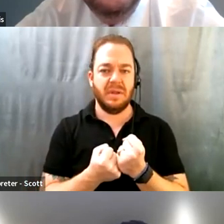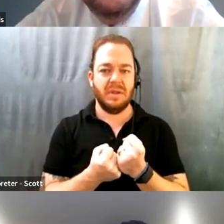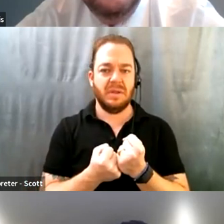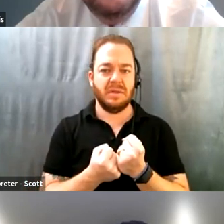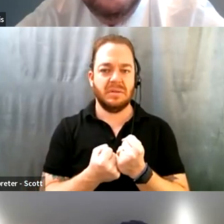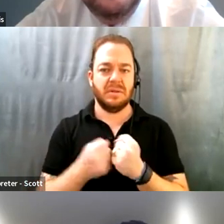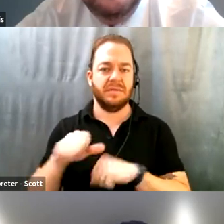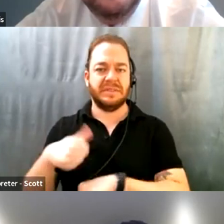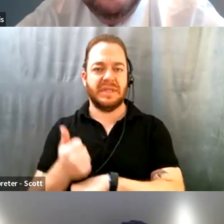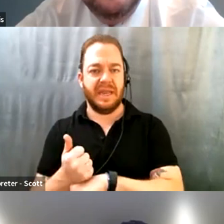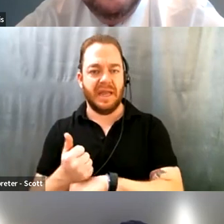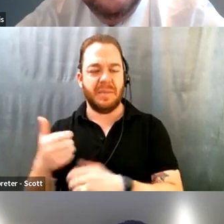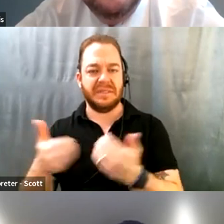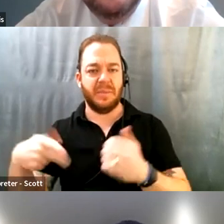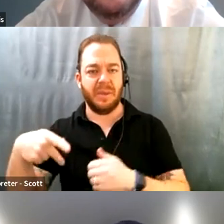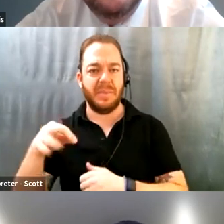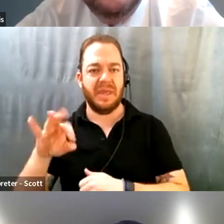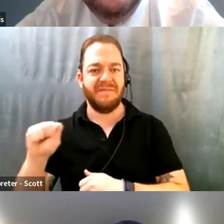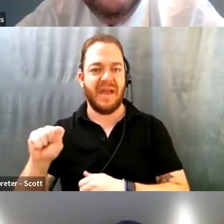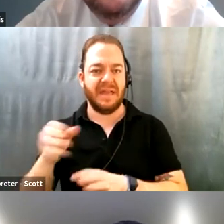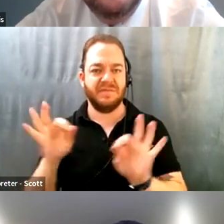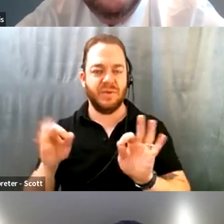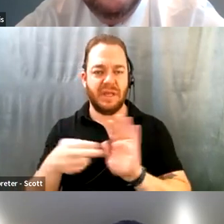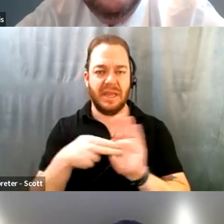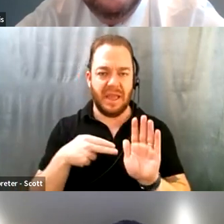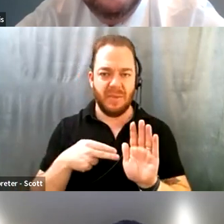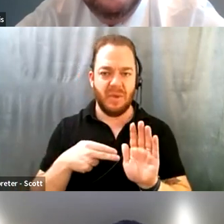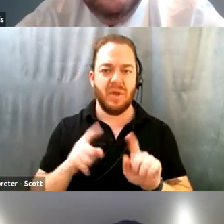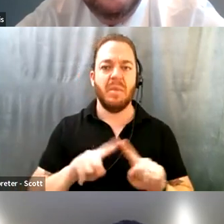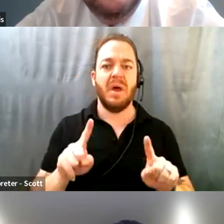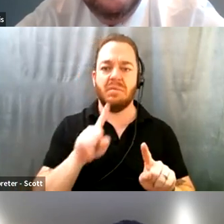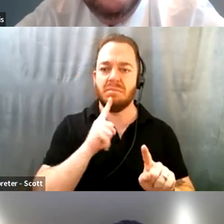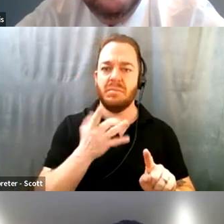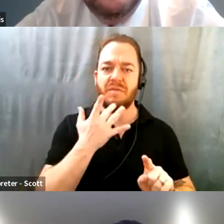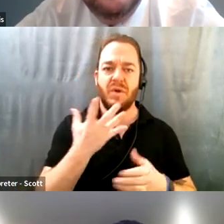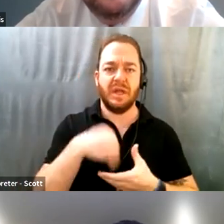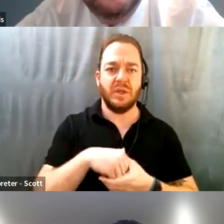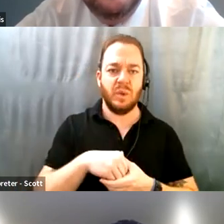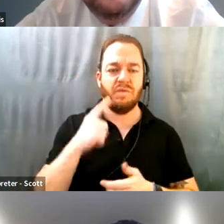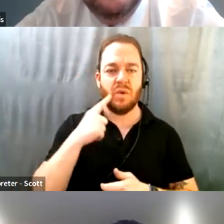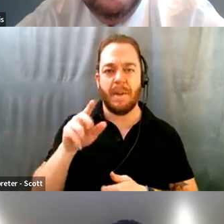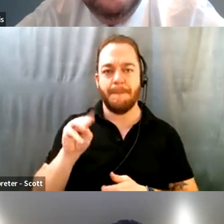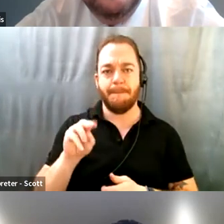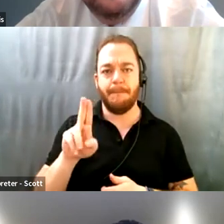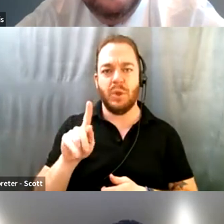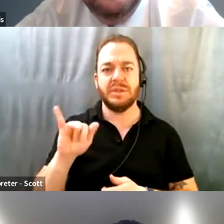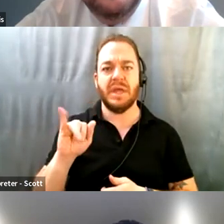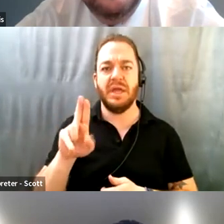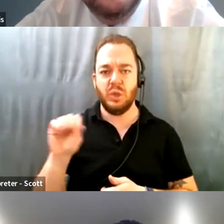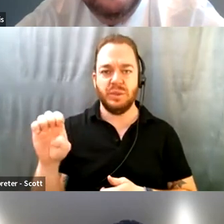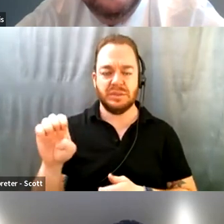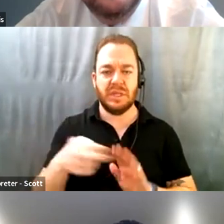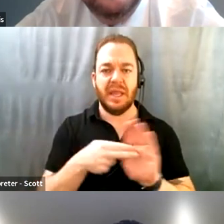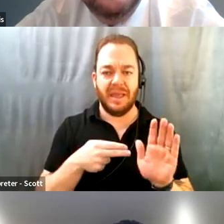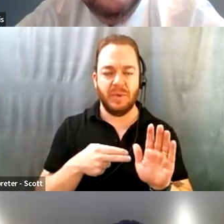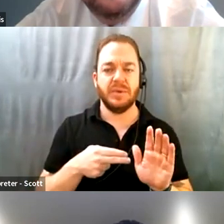standalone PFAS-free label, just given, and rather incorporating it into multi-use or multi-attribute labels like